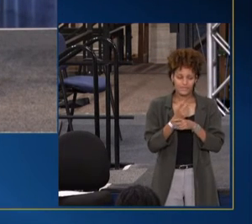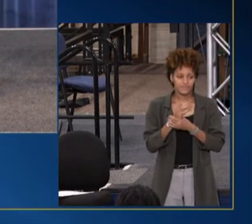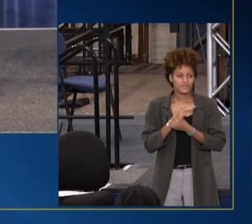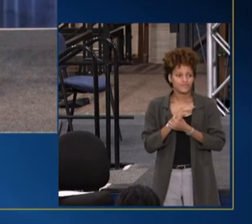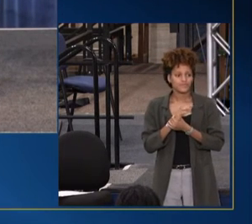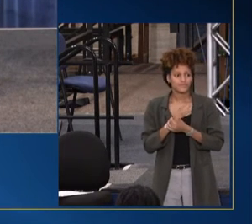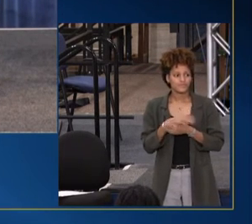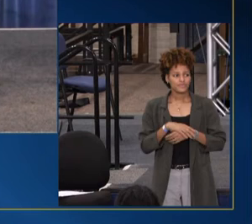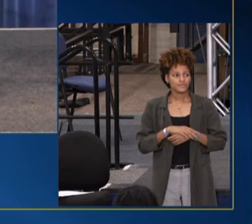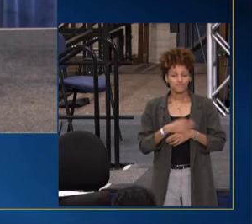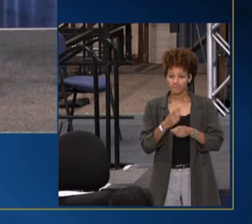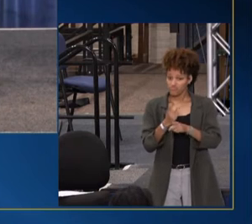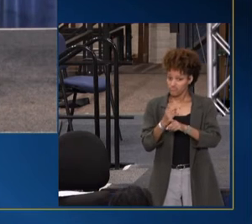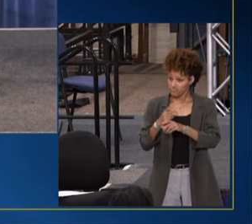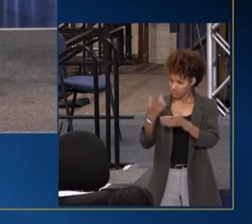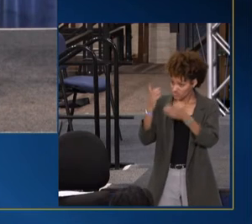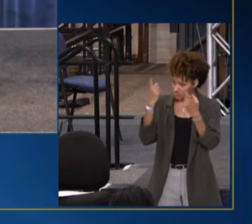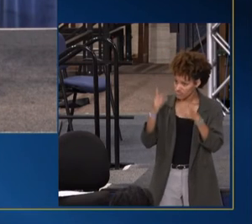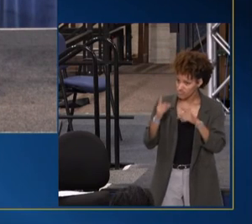Absolutely.